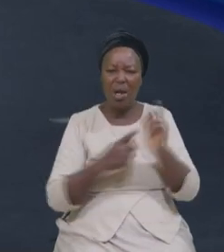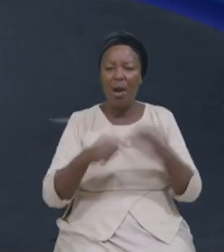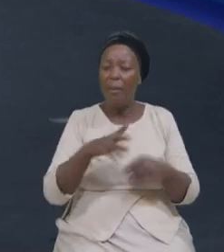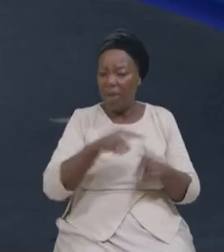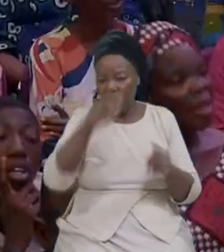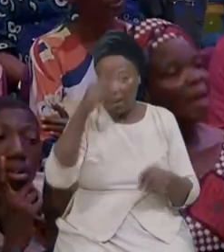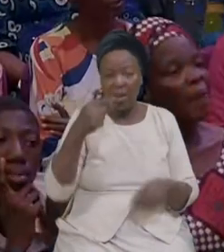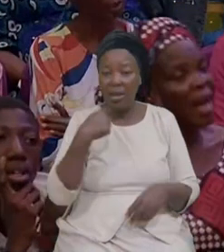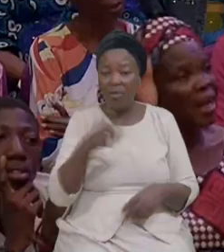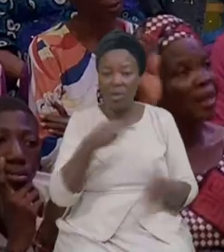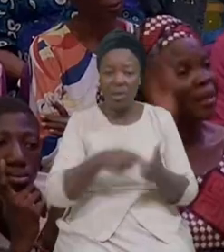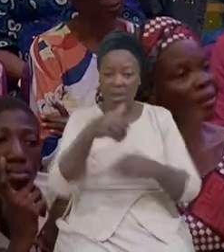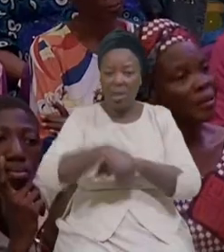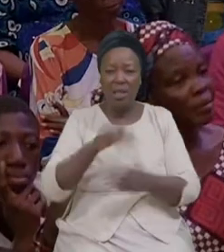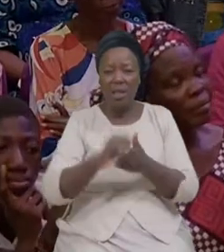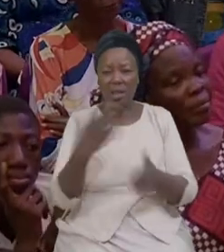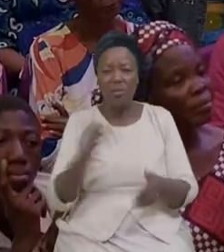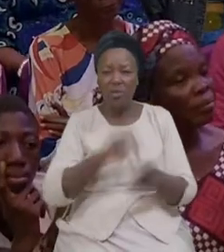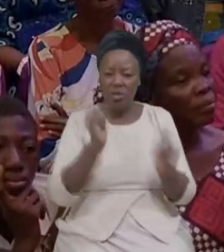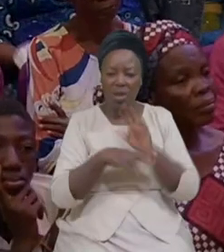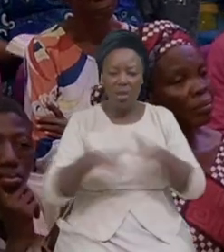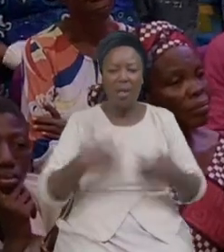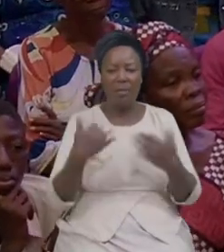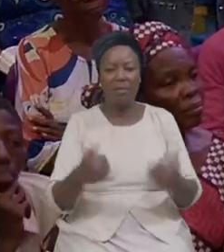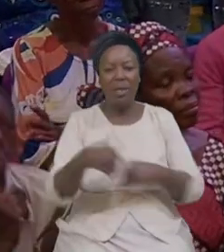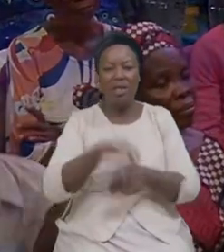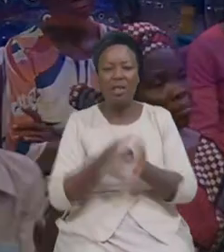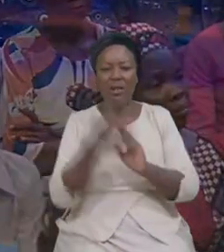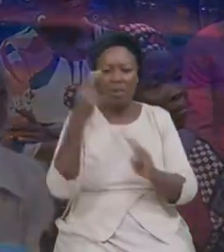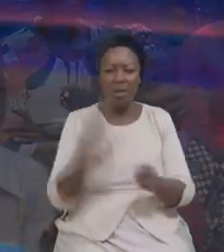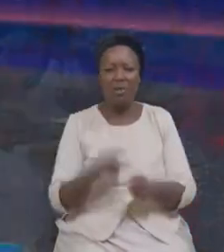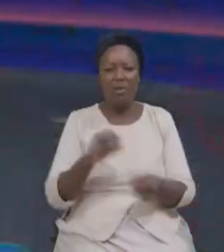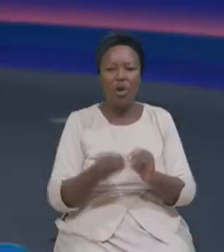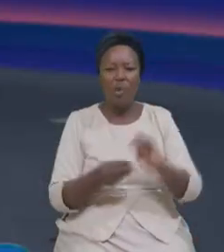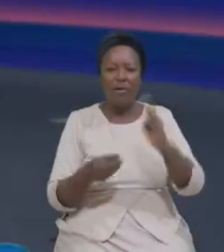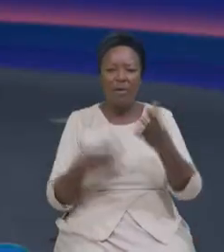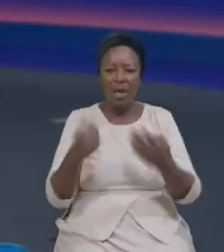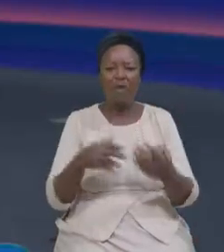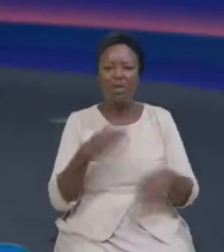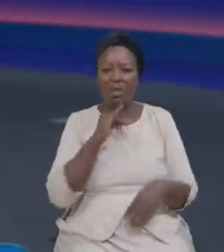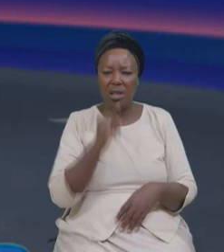in Jesus' name. Look at number four there. Number four, brokenness in livelihood.